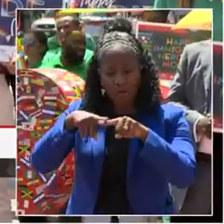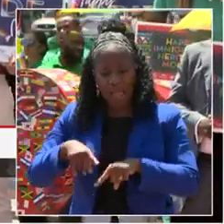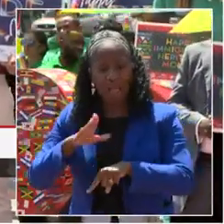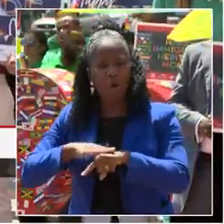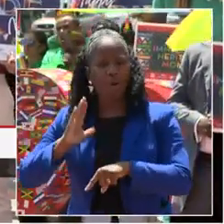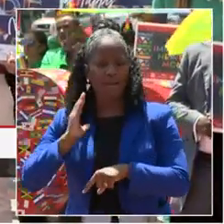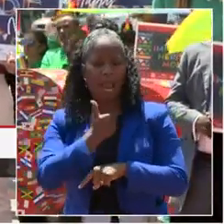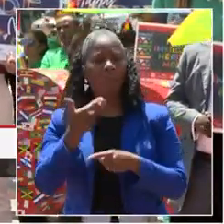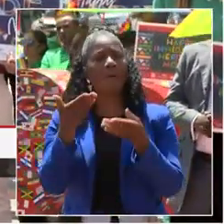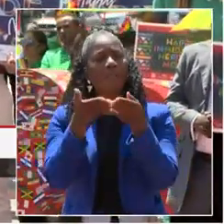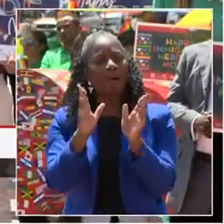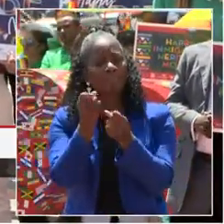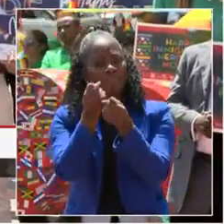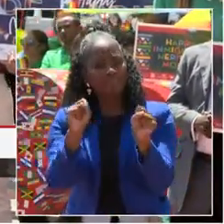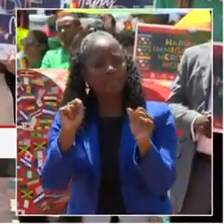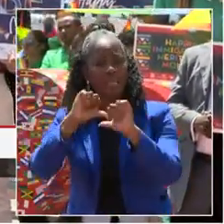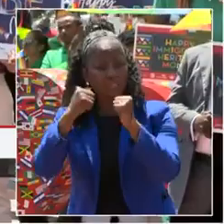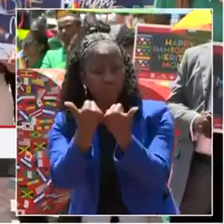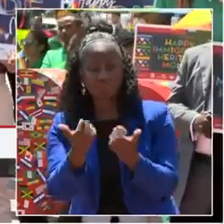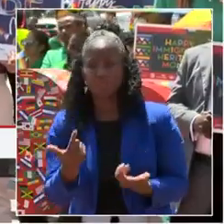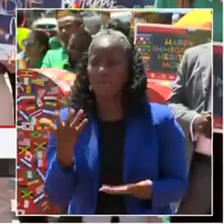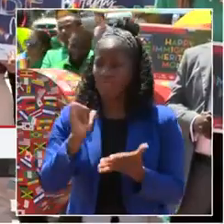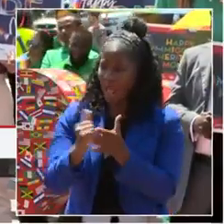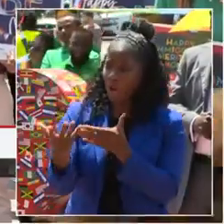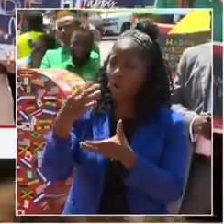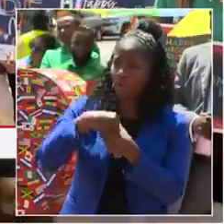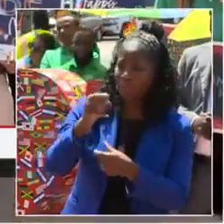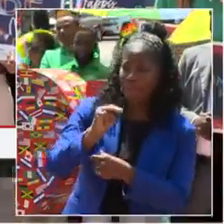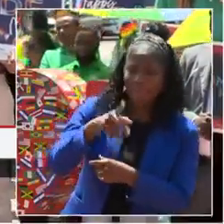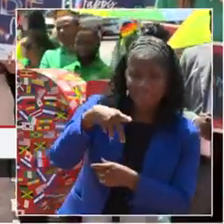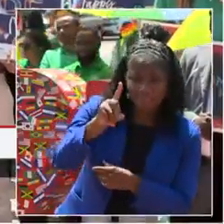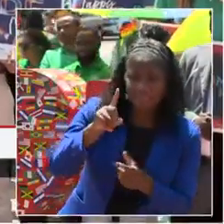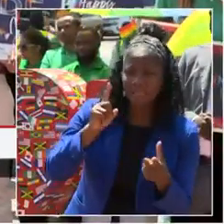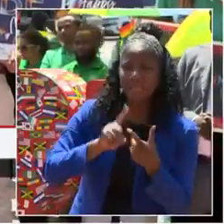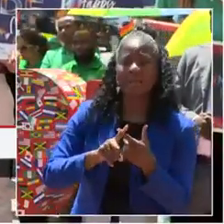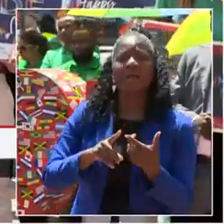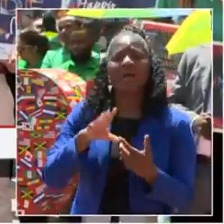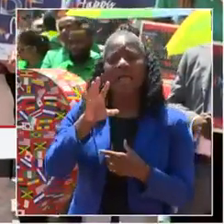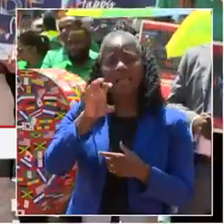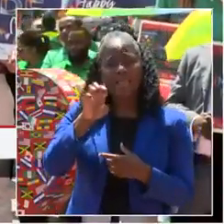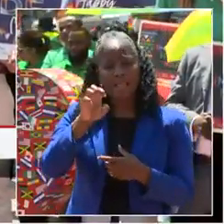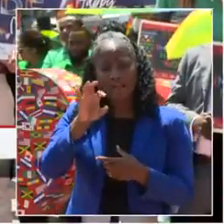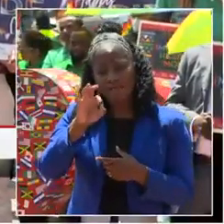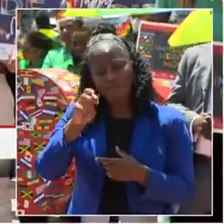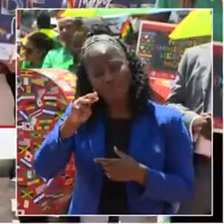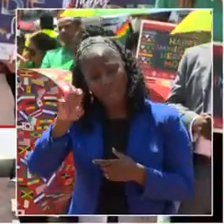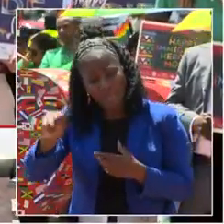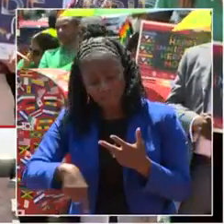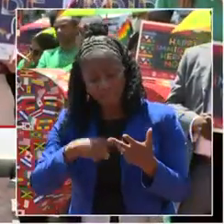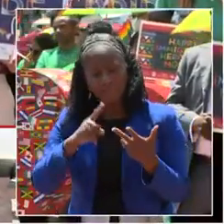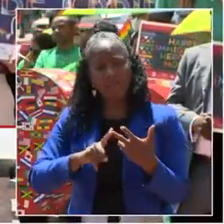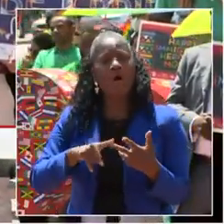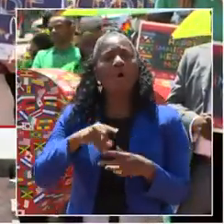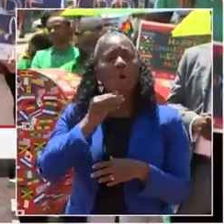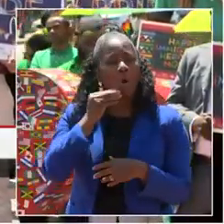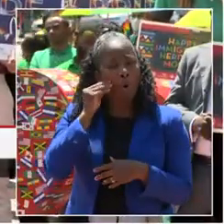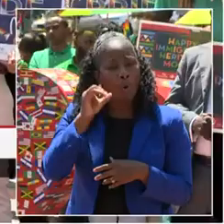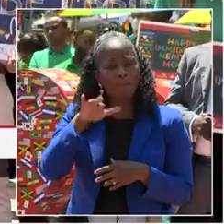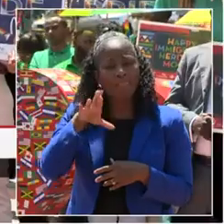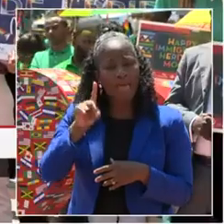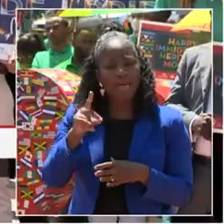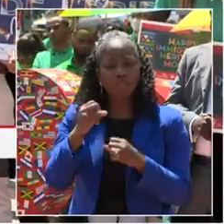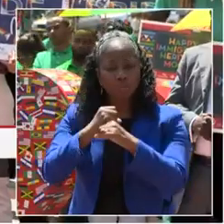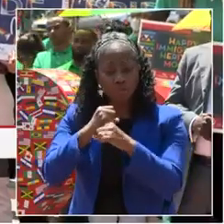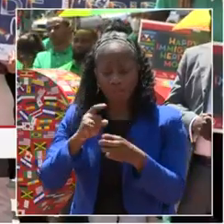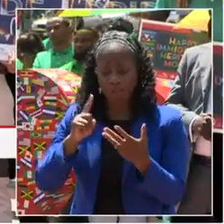our public safety agencies that include MPD, Fire and EMS, Homeland Security, OUC.